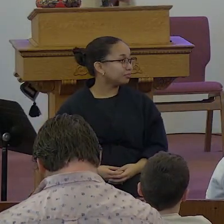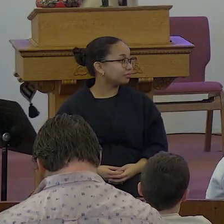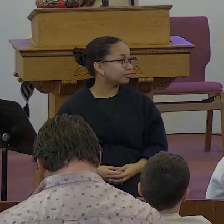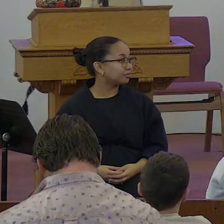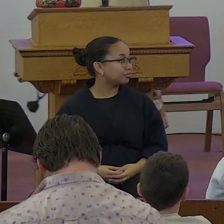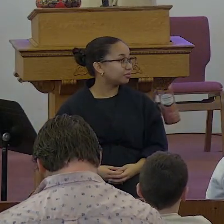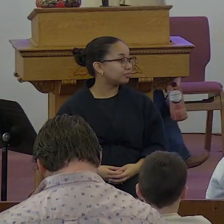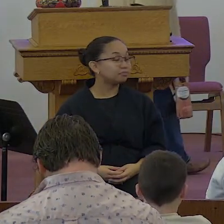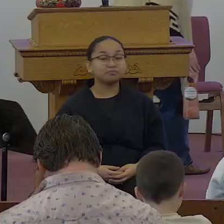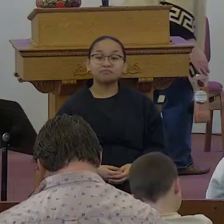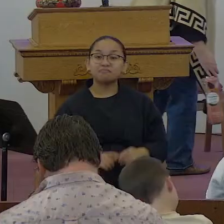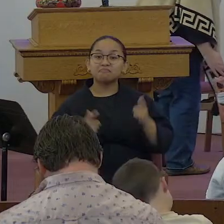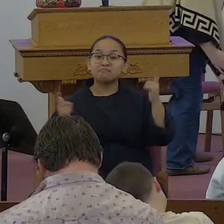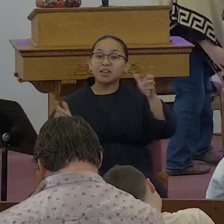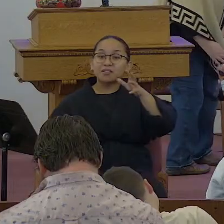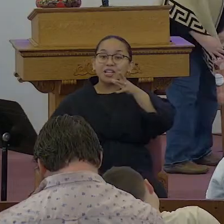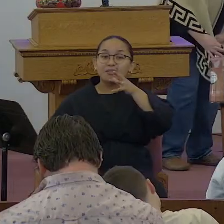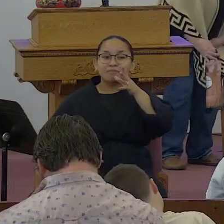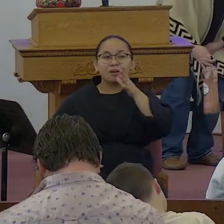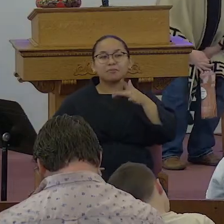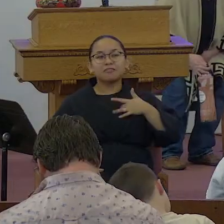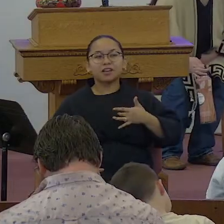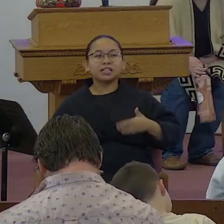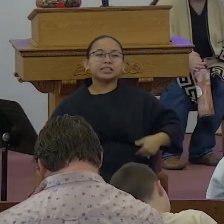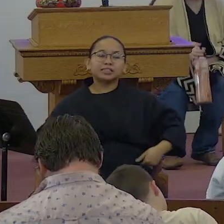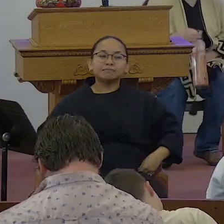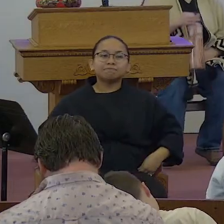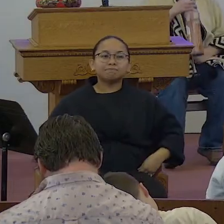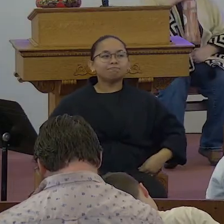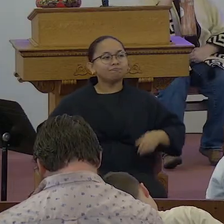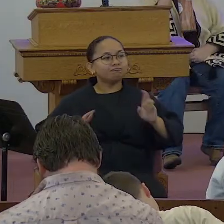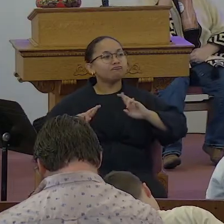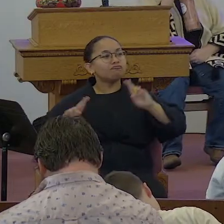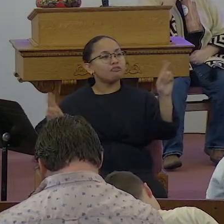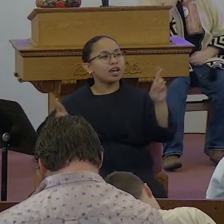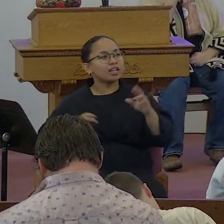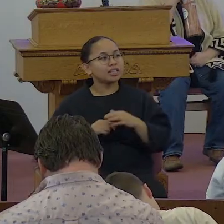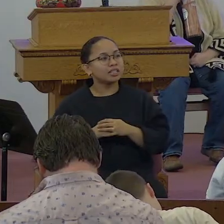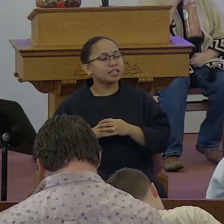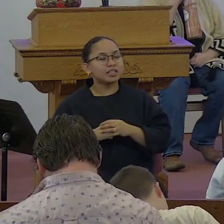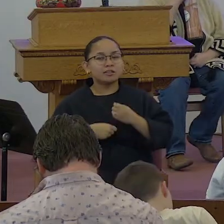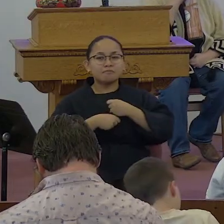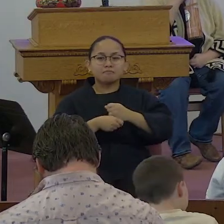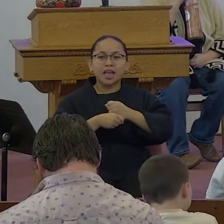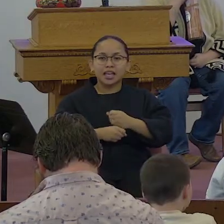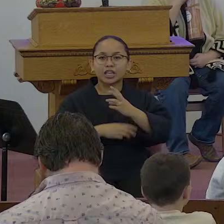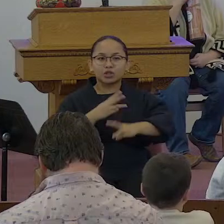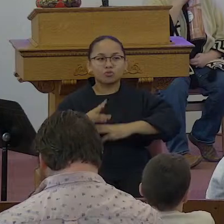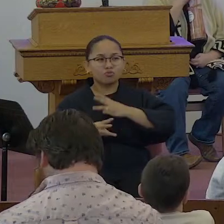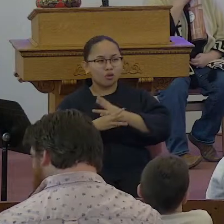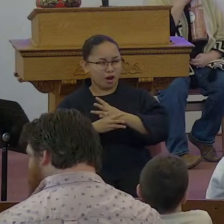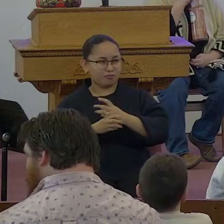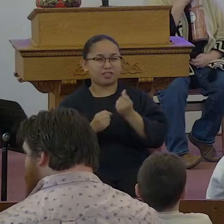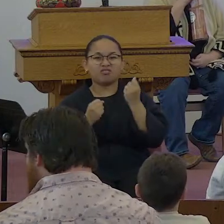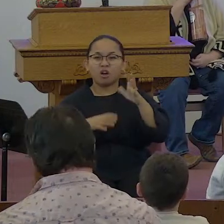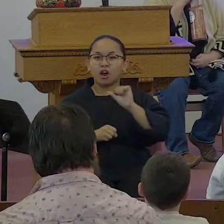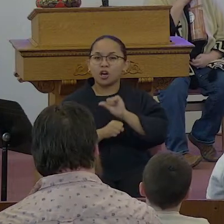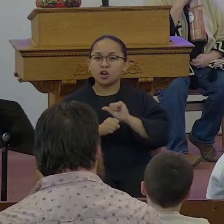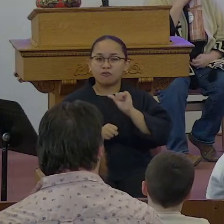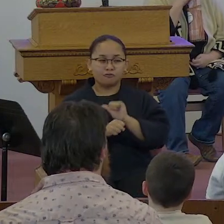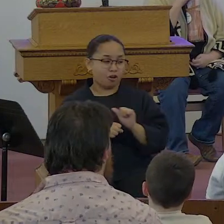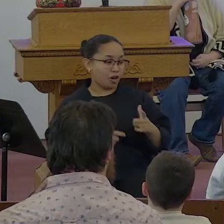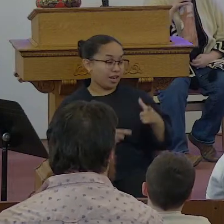Big Mama was about ready to be done with it all. Making a world was a lot of work, what with the laundry piling up and